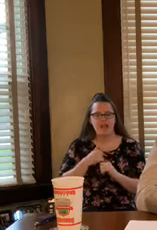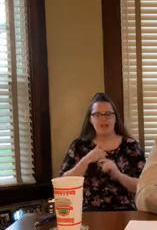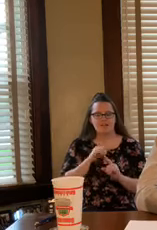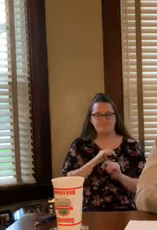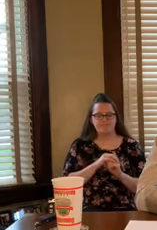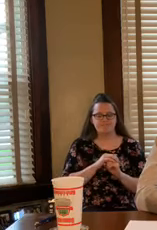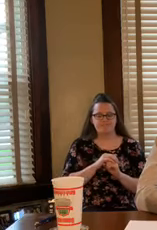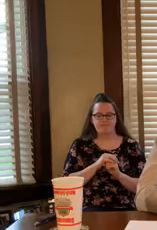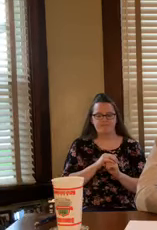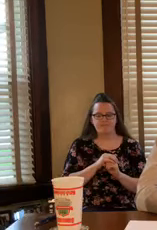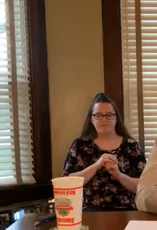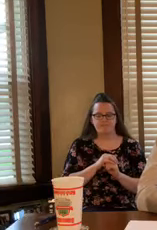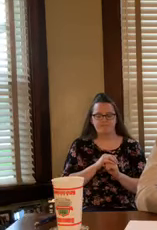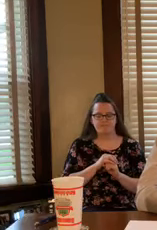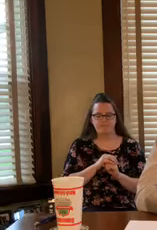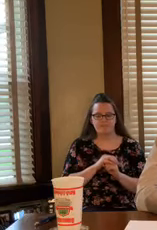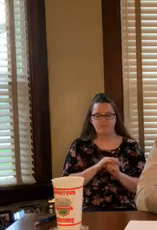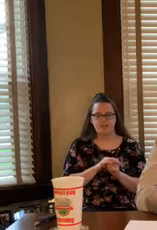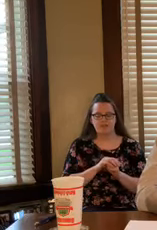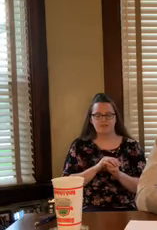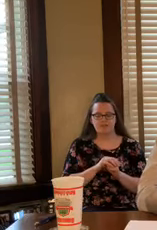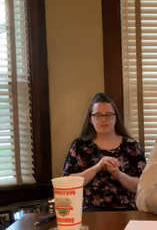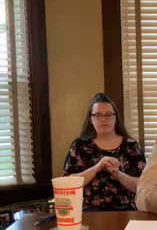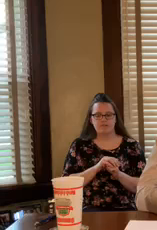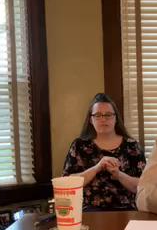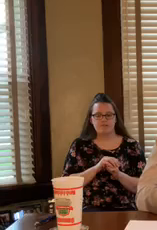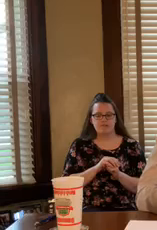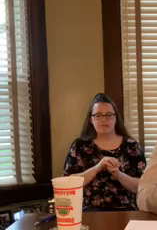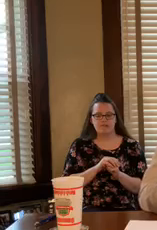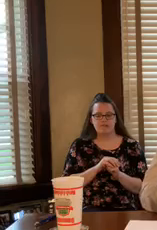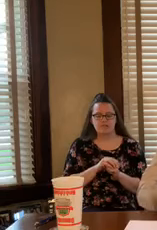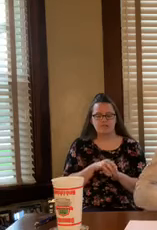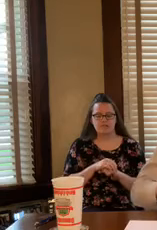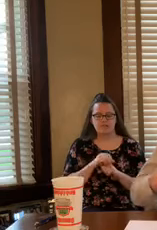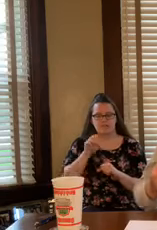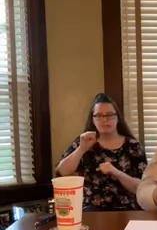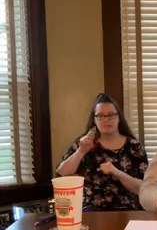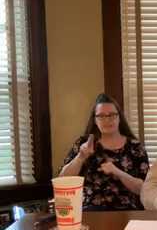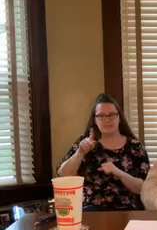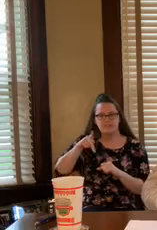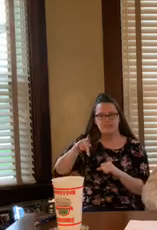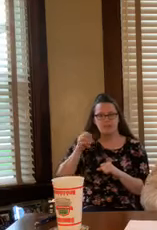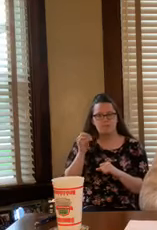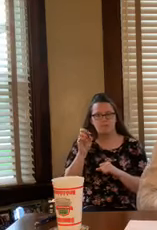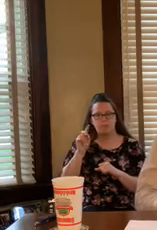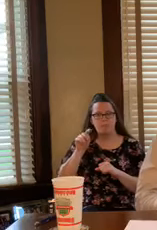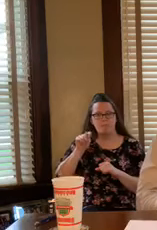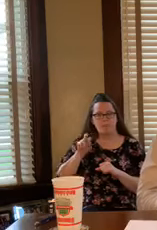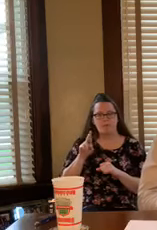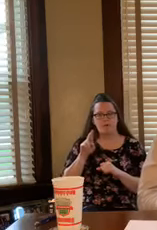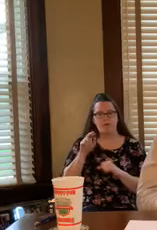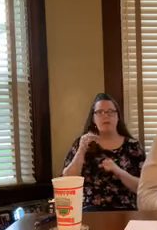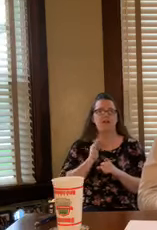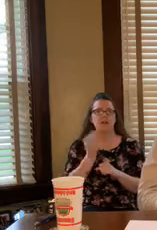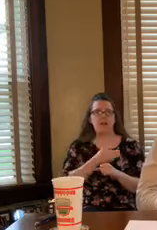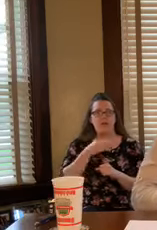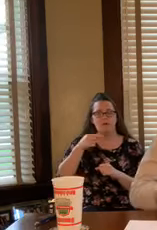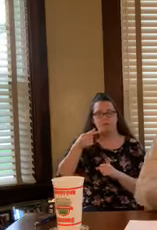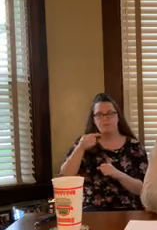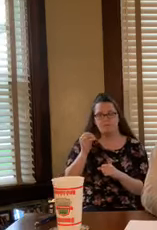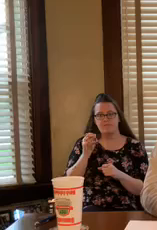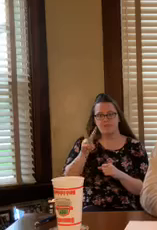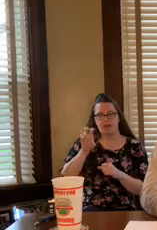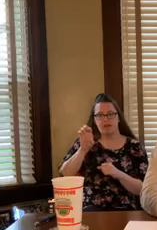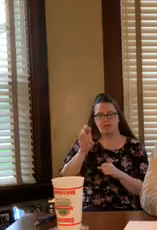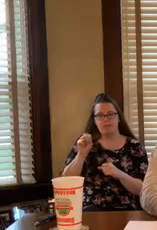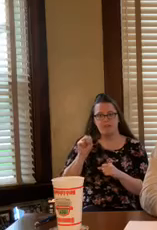be a lot better off than a lot of places. But the word reopening gets me excited. May 1st, I did put out